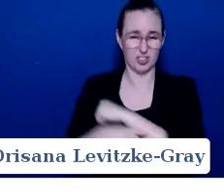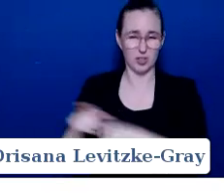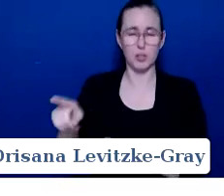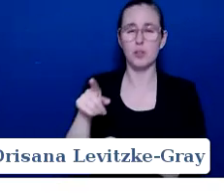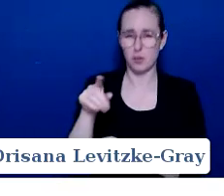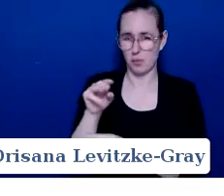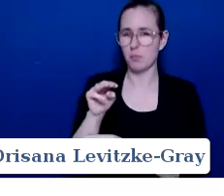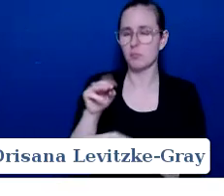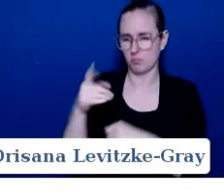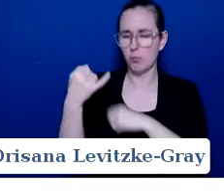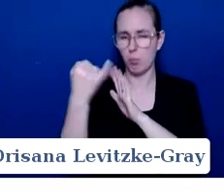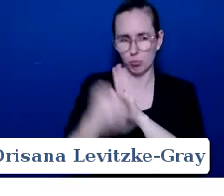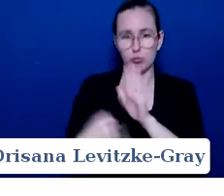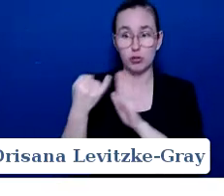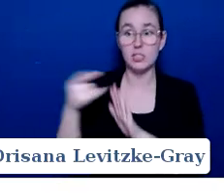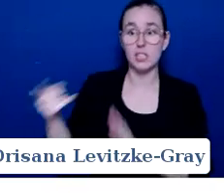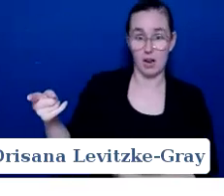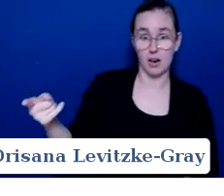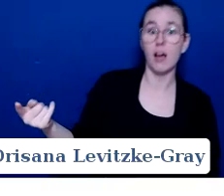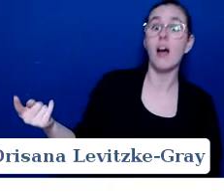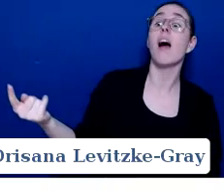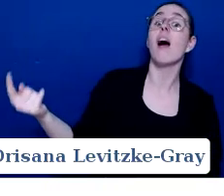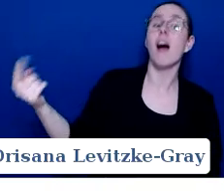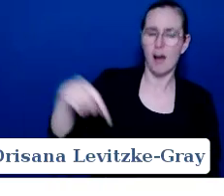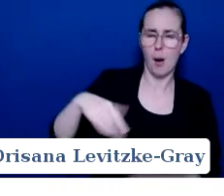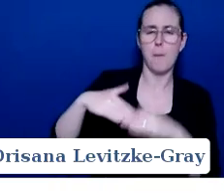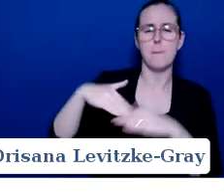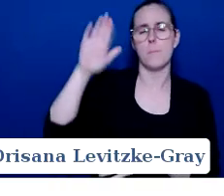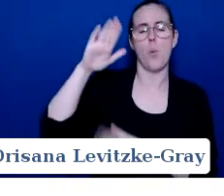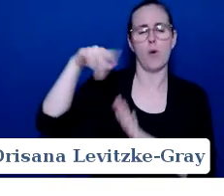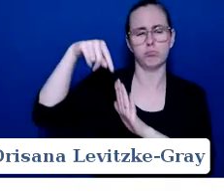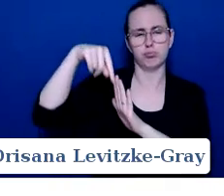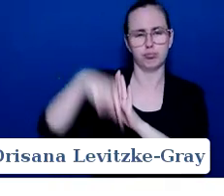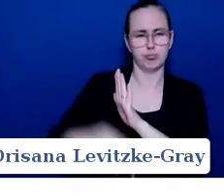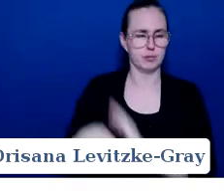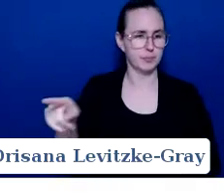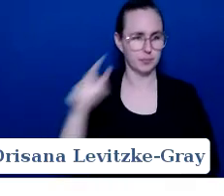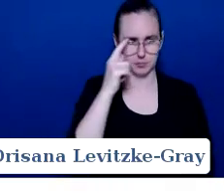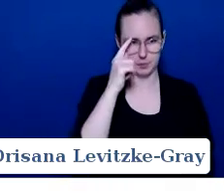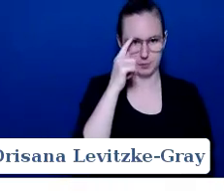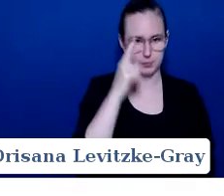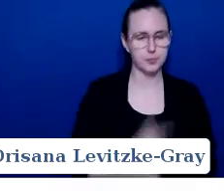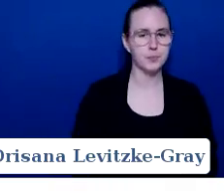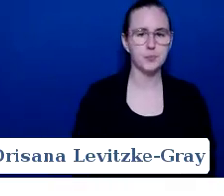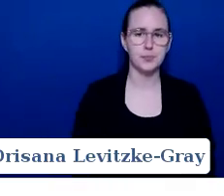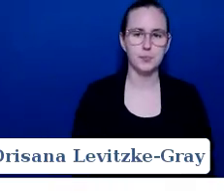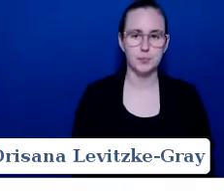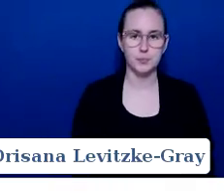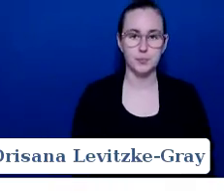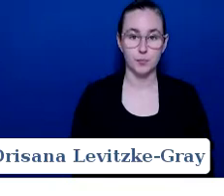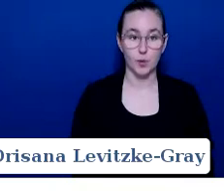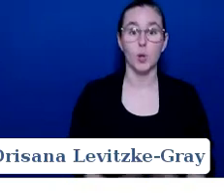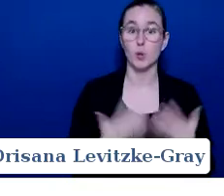the separate disability registry, which will be more in line with social with national statistics, and